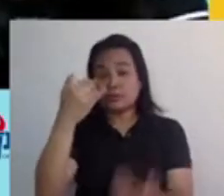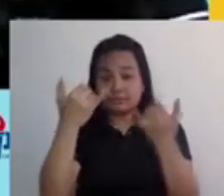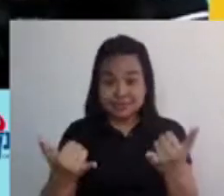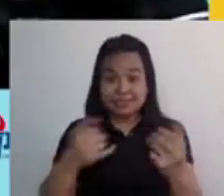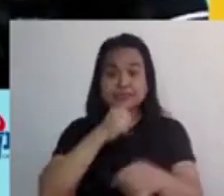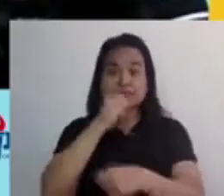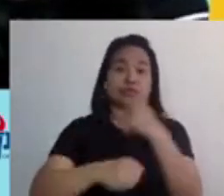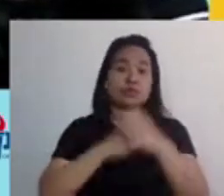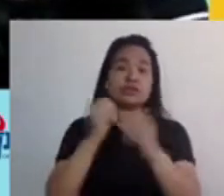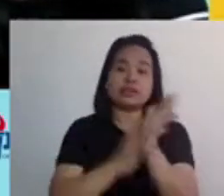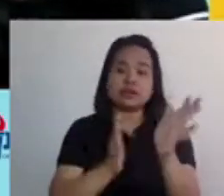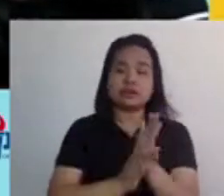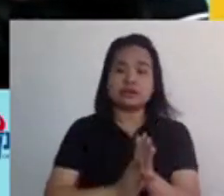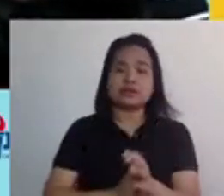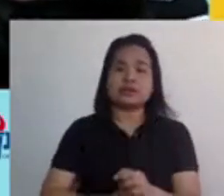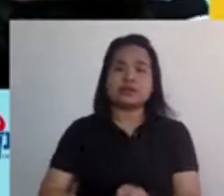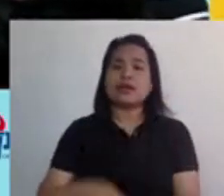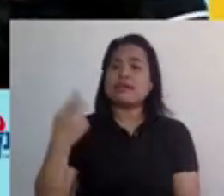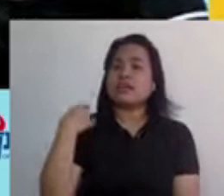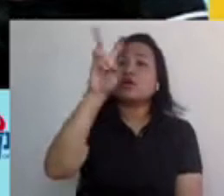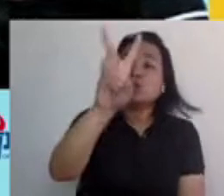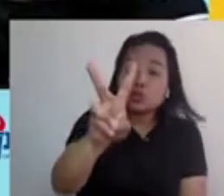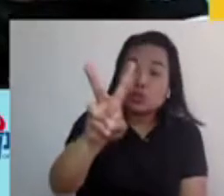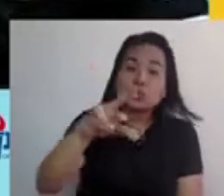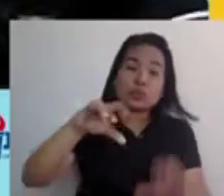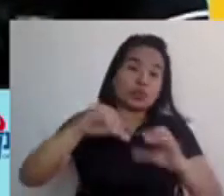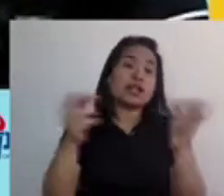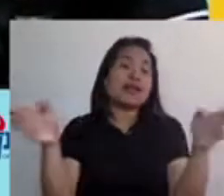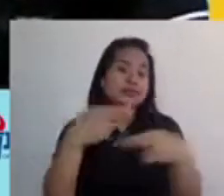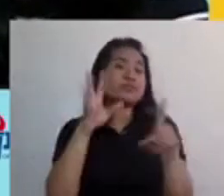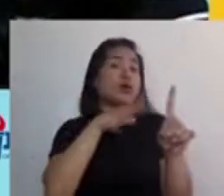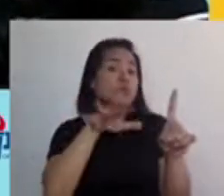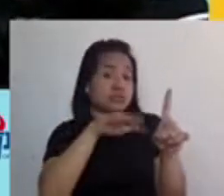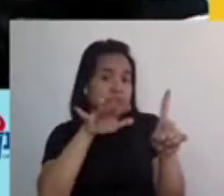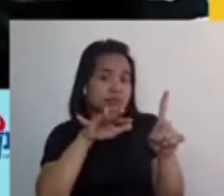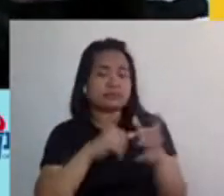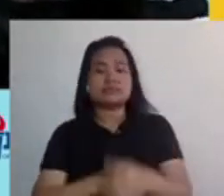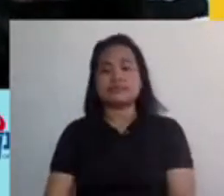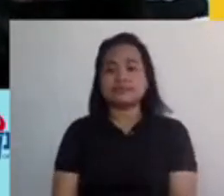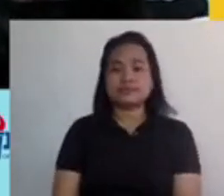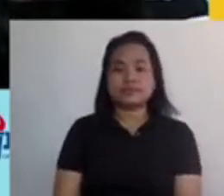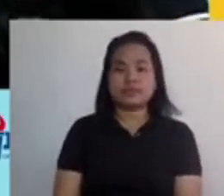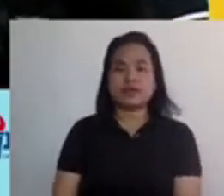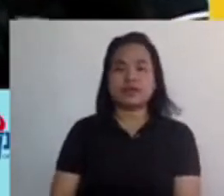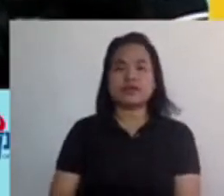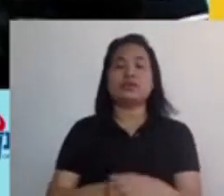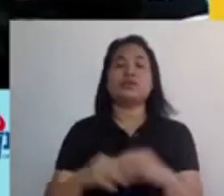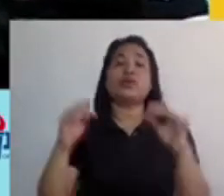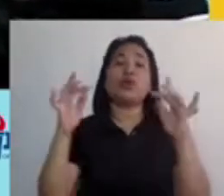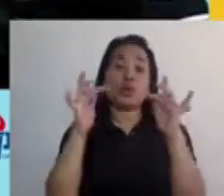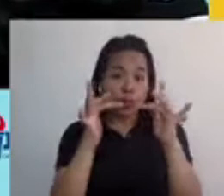classroom observations to be conducted through any of the following modes. So the synchronous mode, the asynchronous mode, the